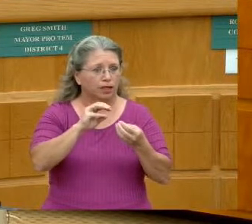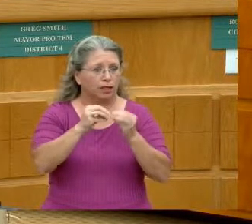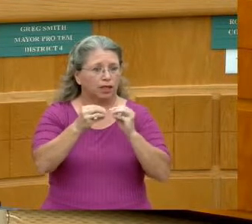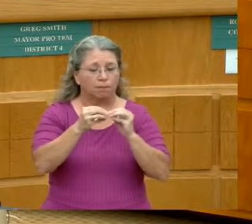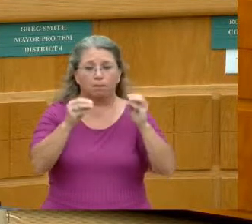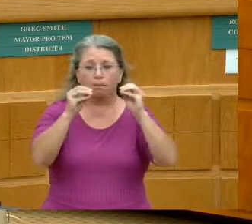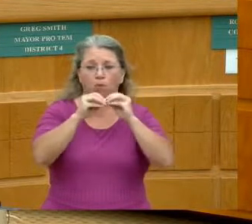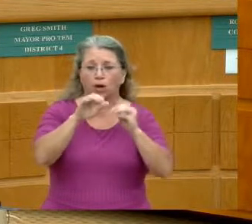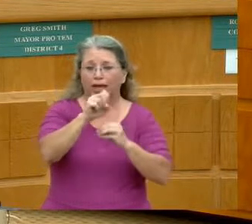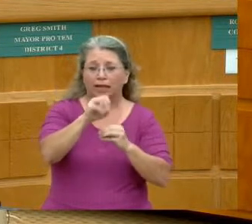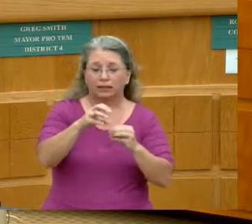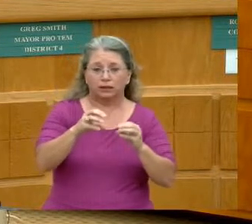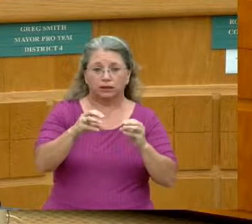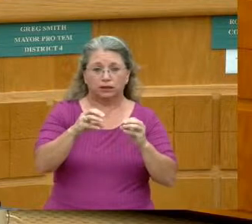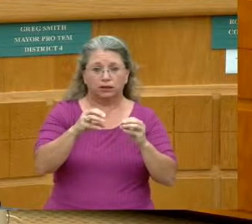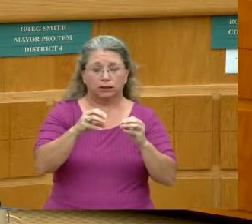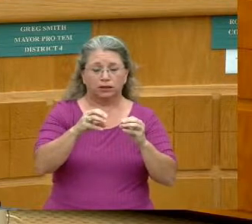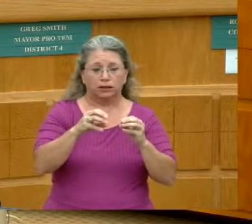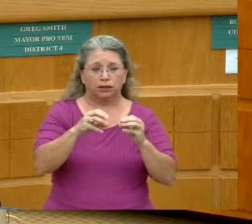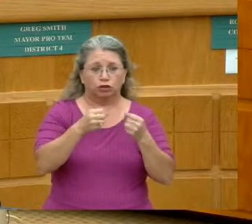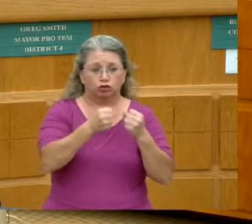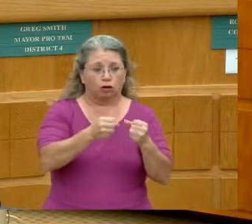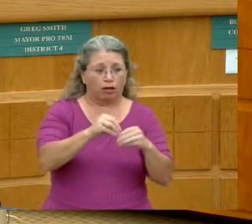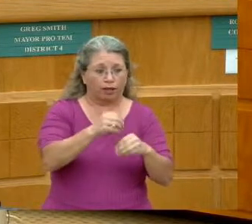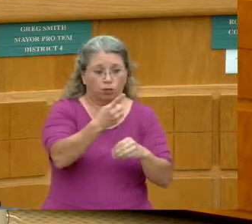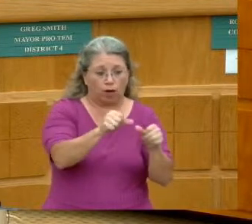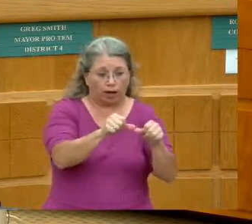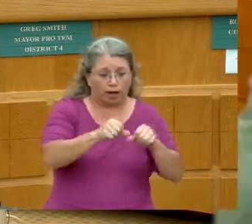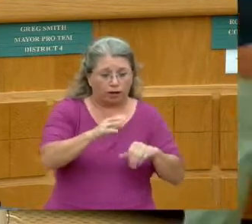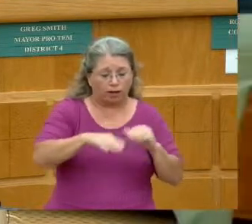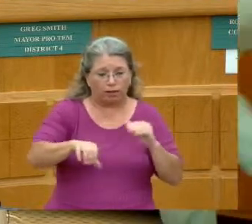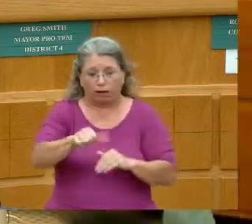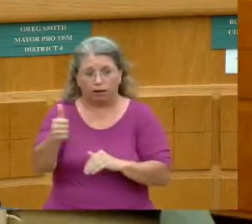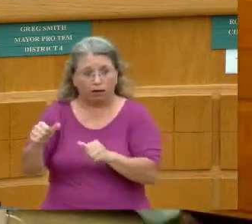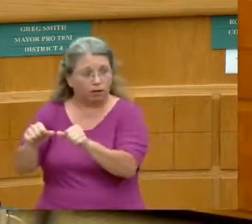we're kind of all over the city and county? You know that one?